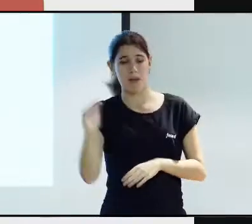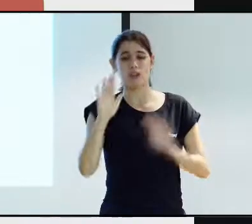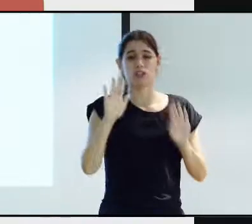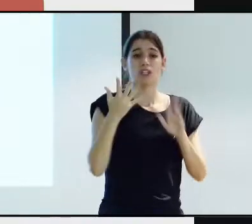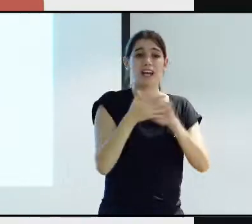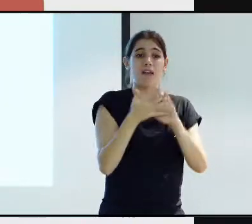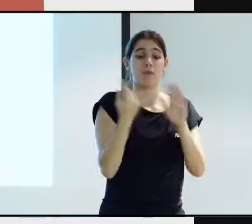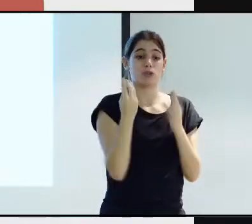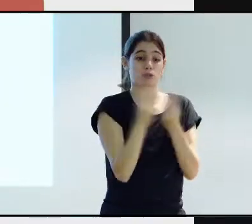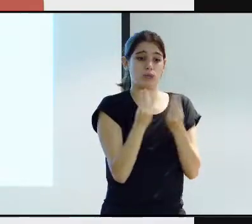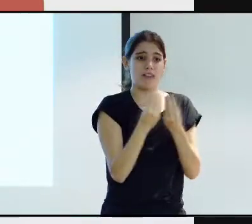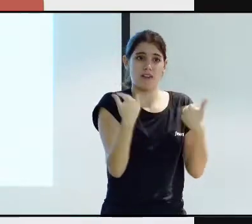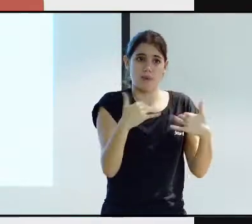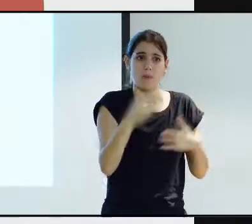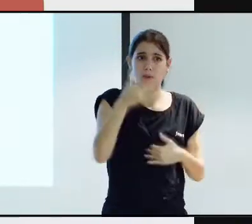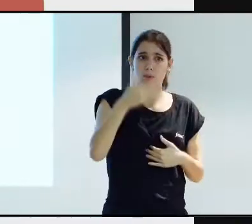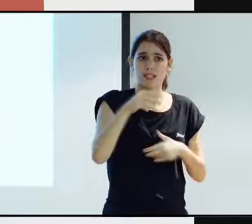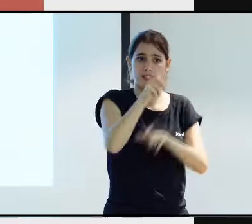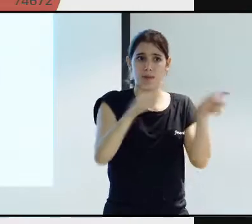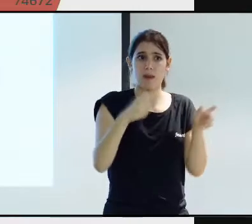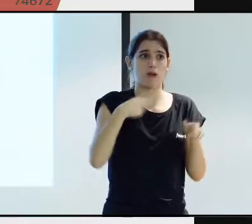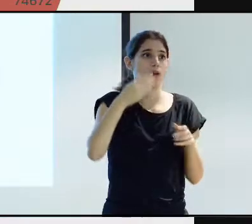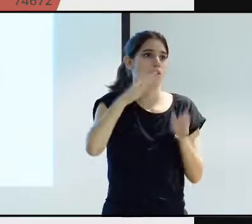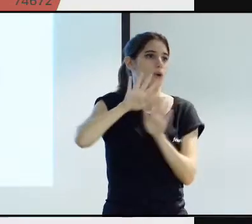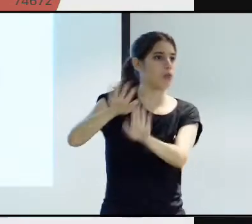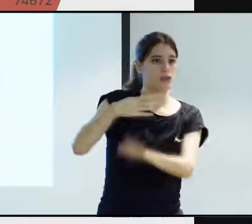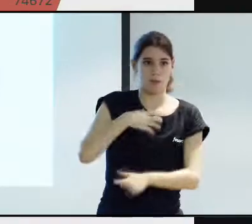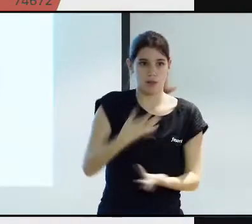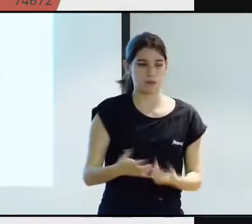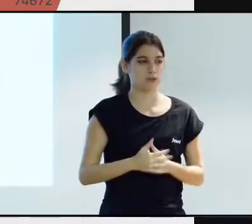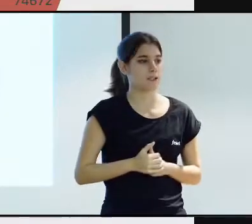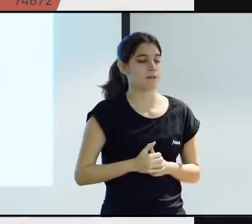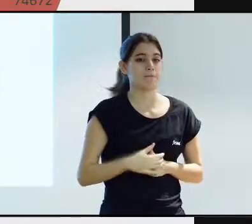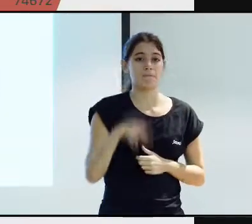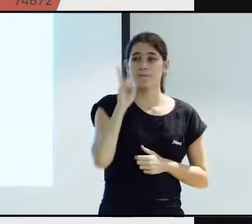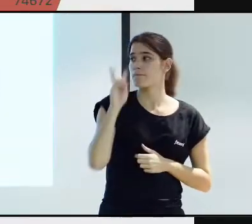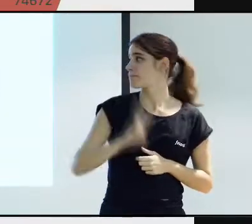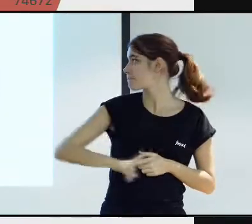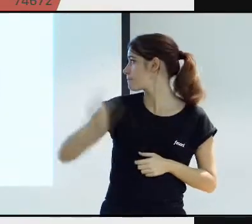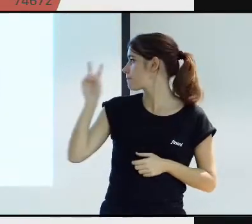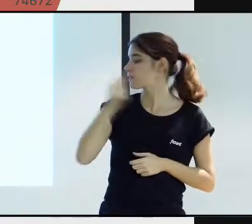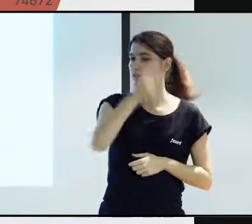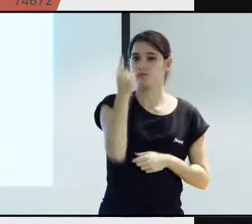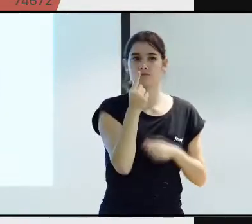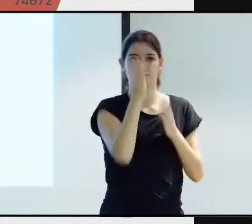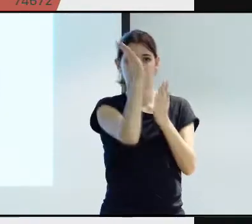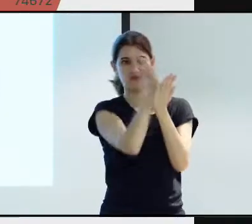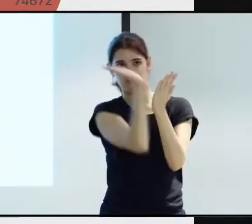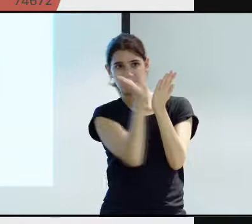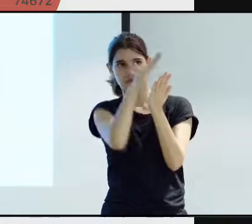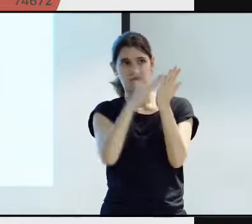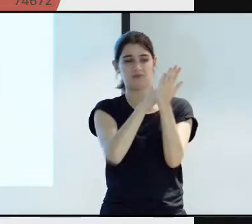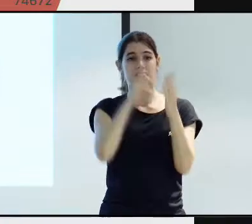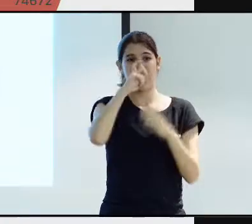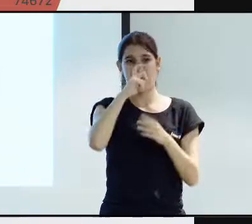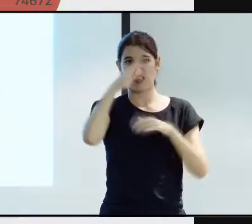more men than women. And so there are lots of people there who are really being left behind. So if we